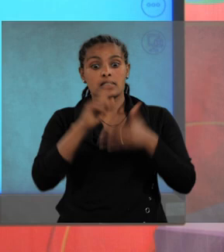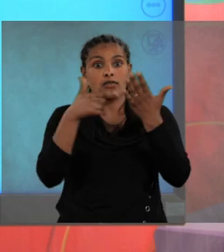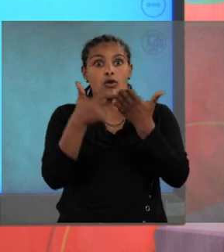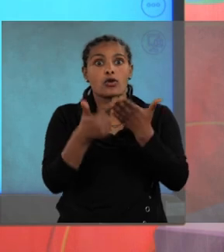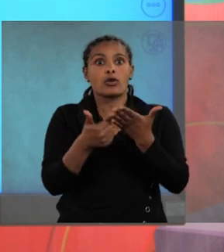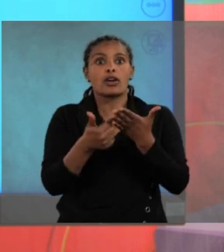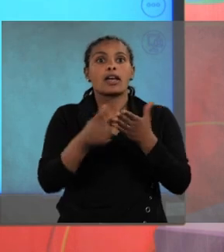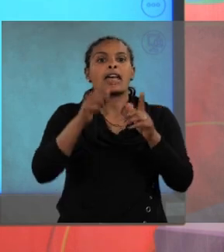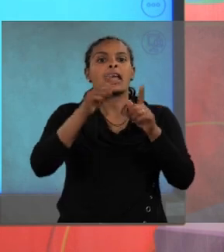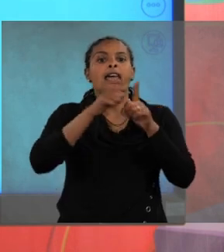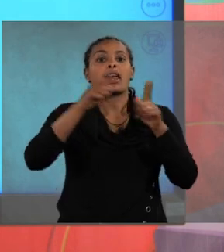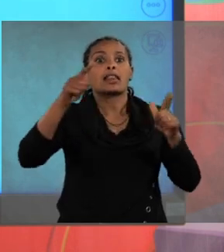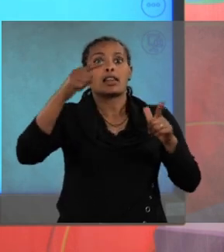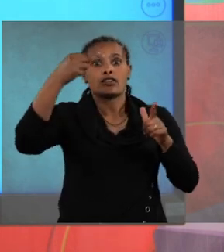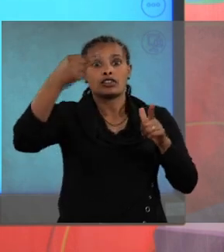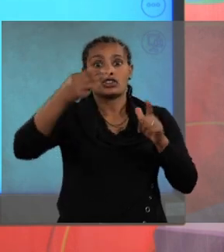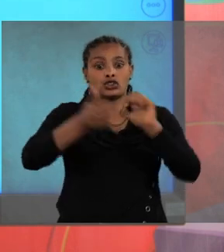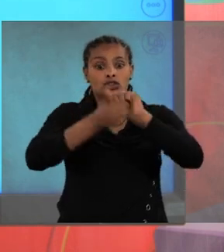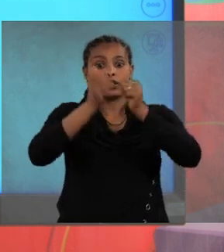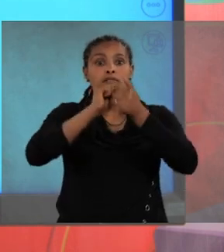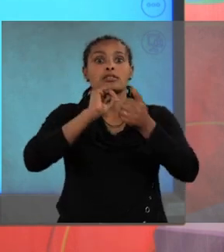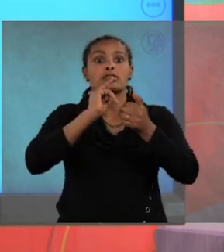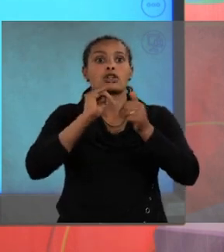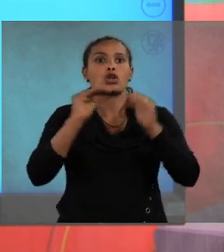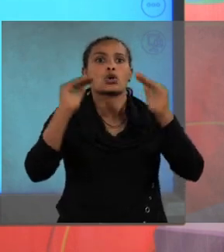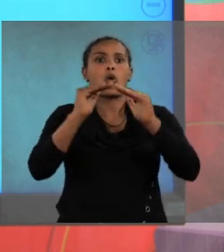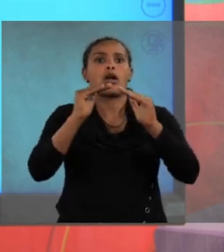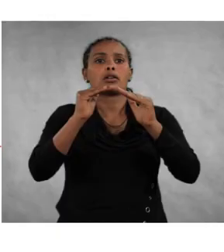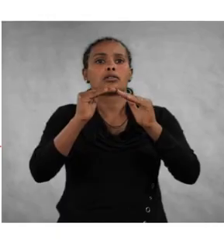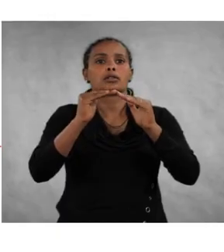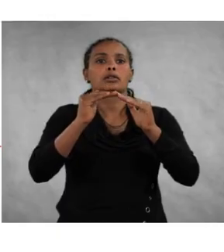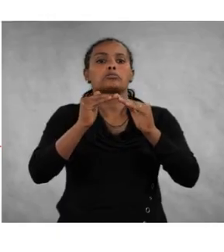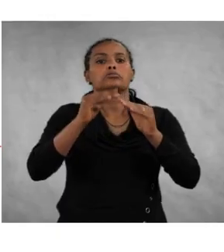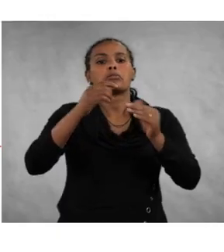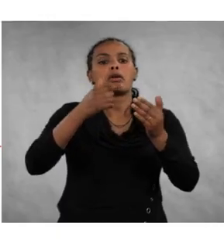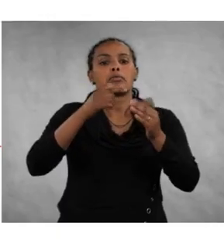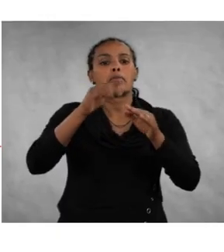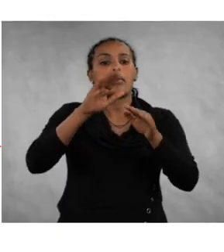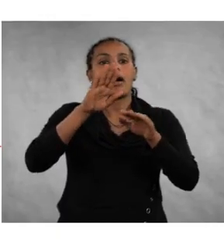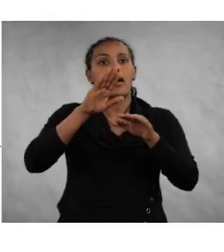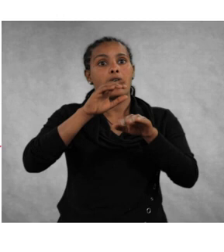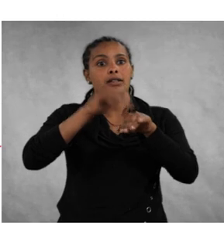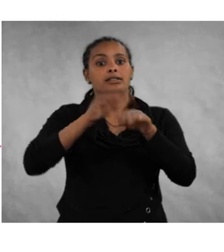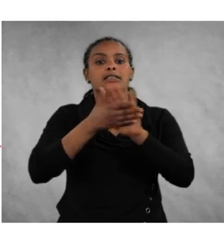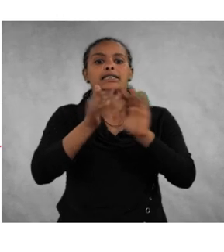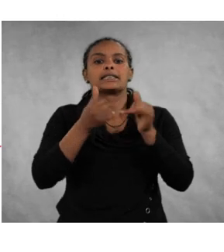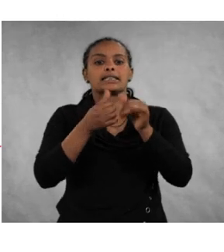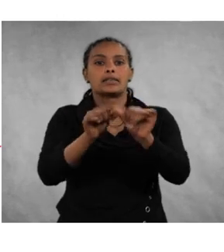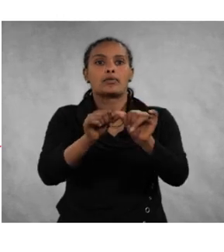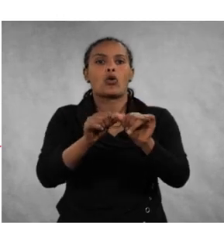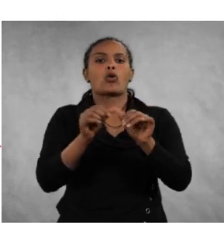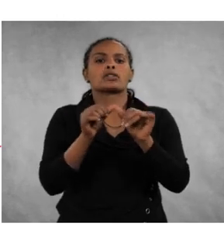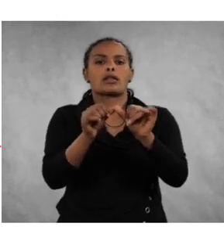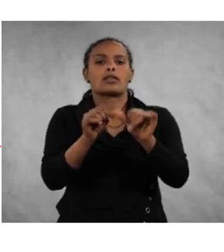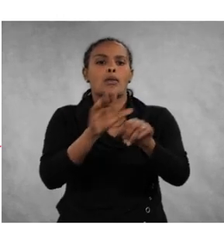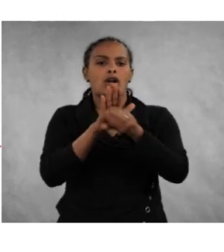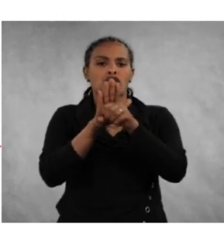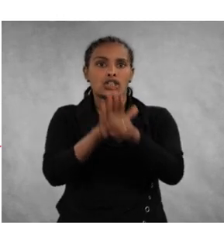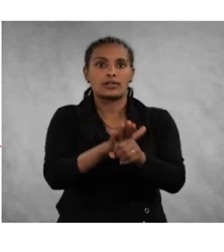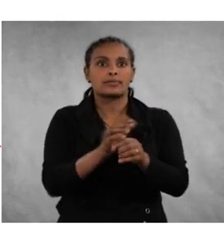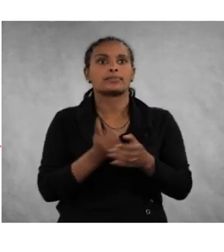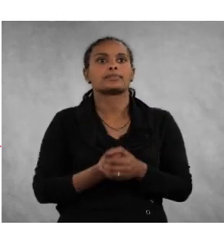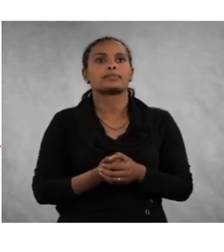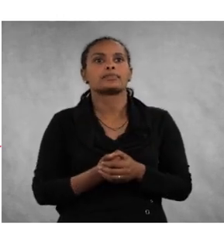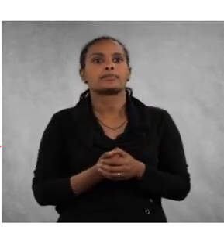Therefore, enthalpy change equal heat released by the system at constant pressure.